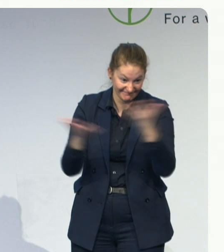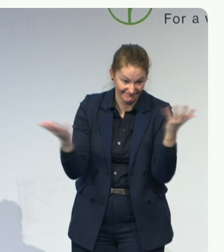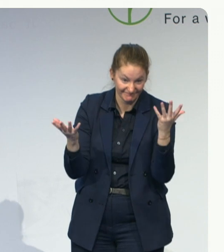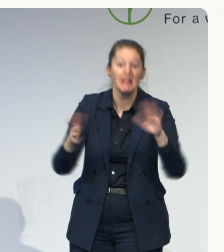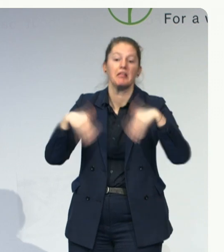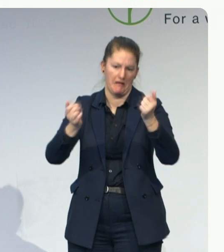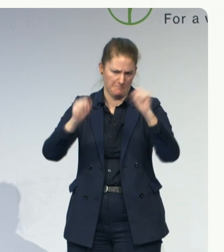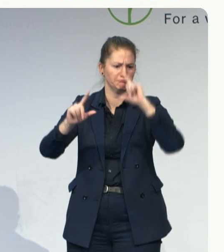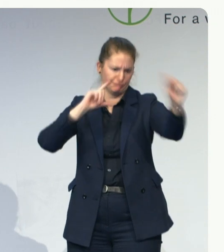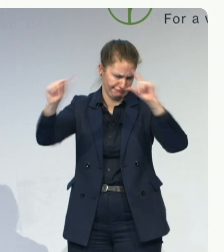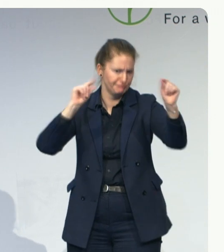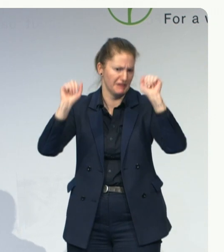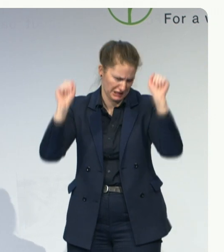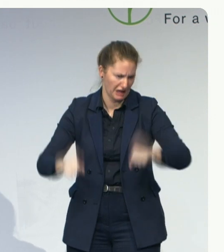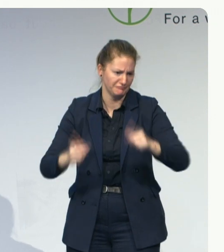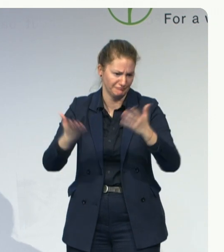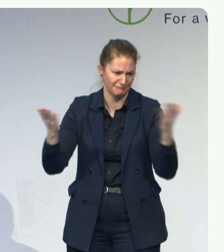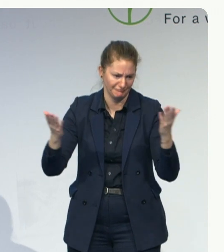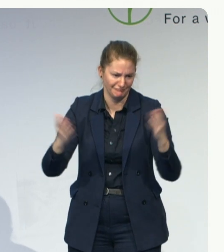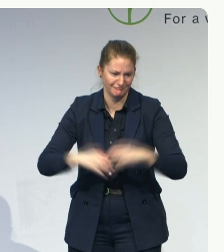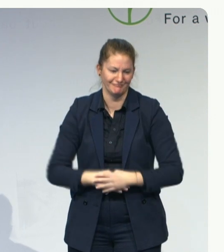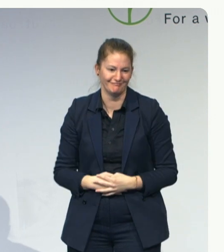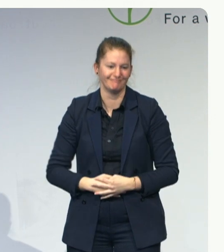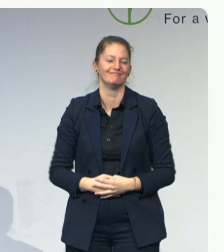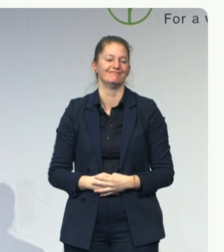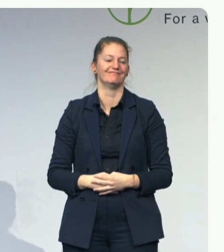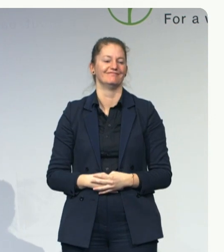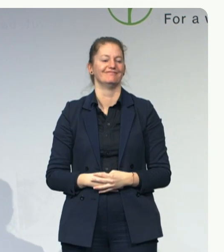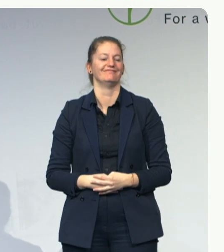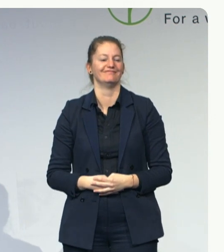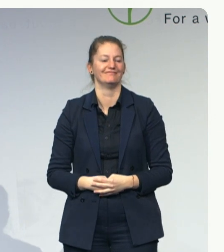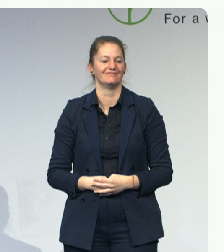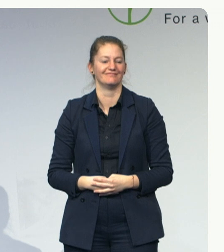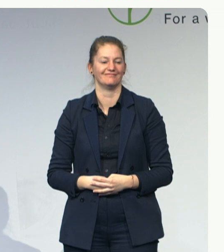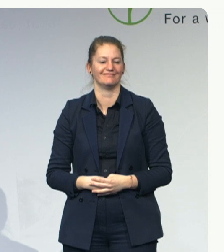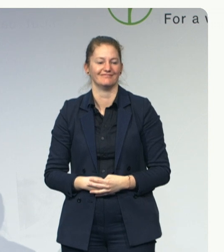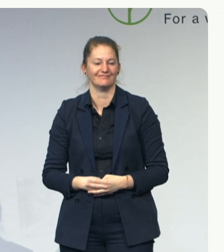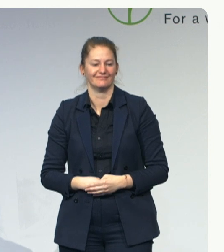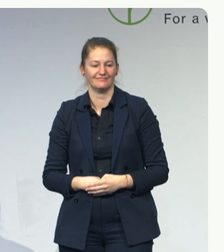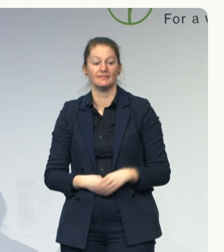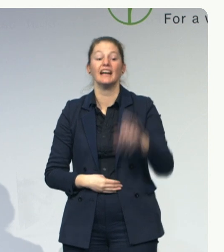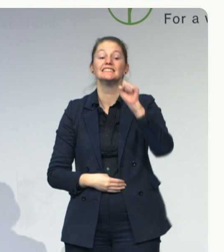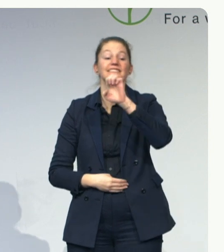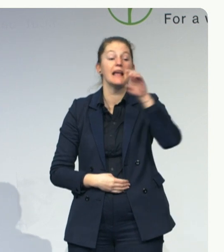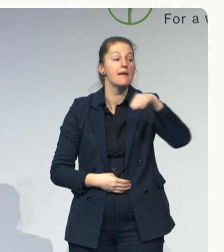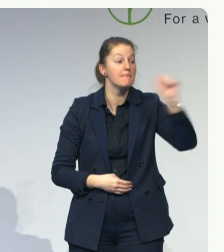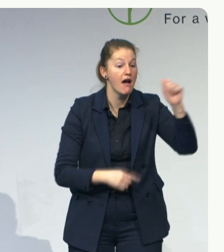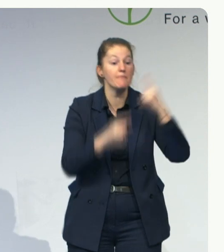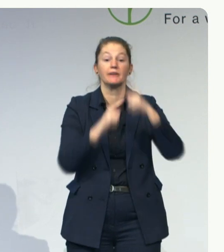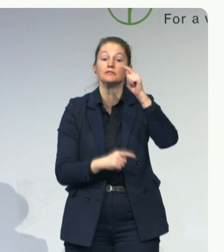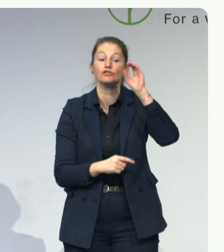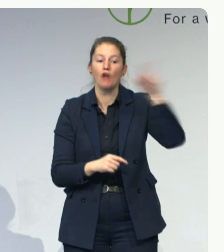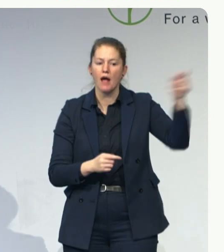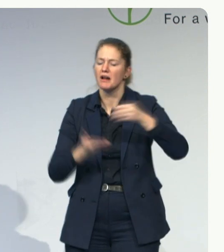us to give a big round of applause to Seema and Tom, who read all those out. To Wilfred and his team of amazing people to make